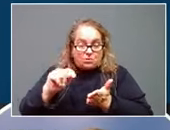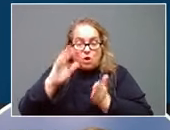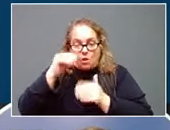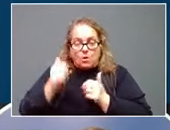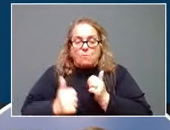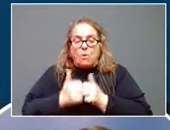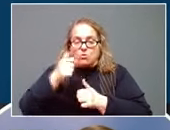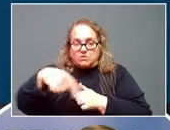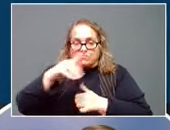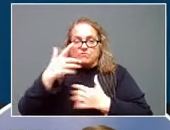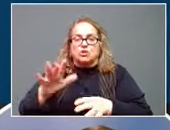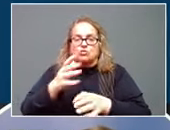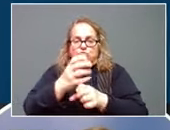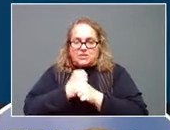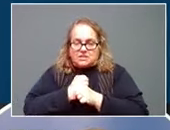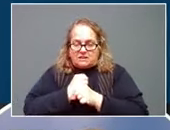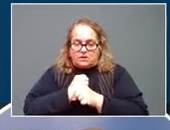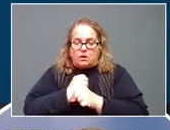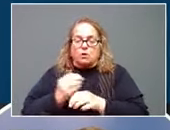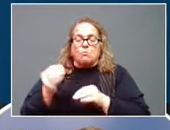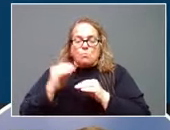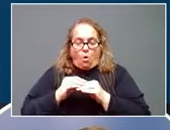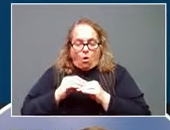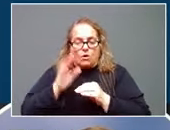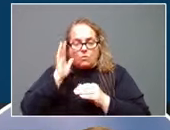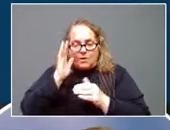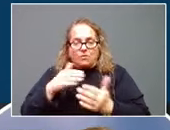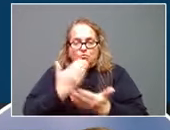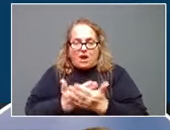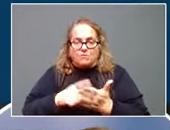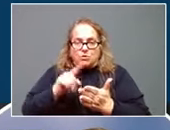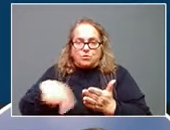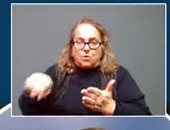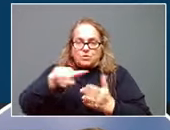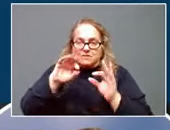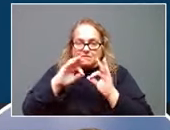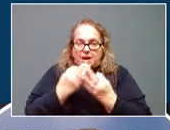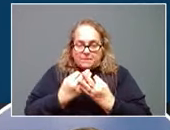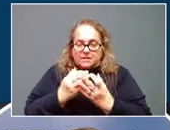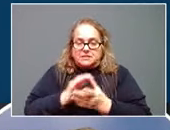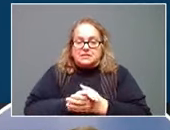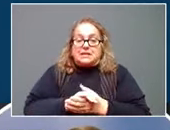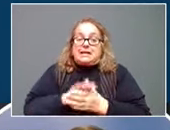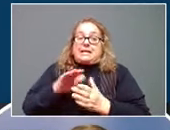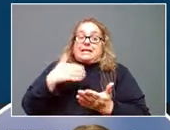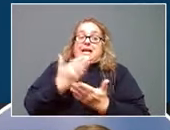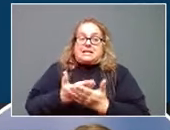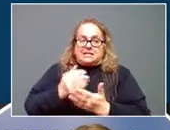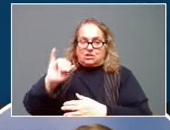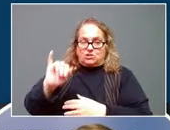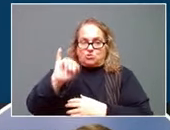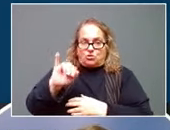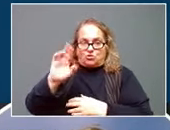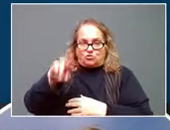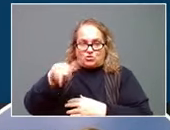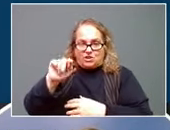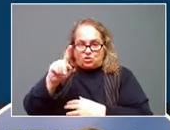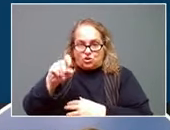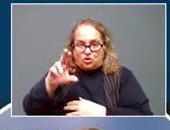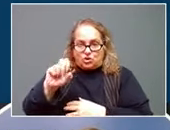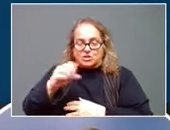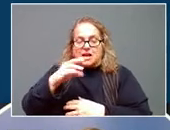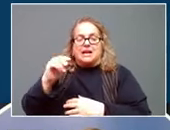received. There is more to come to those families. Next, we'll be looking at insured renters, insured homeowners, and then we